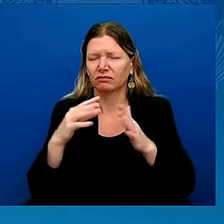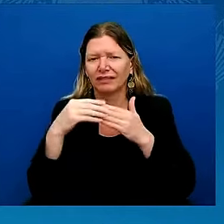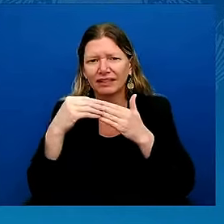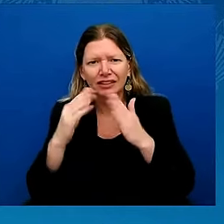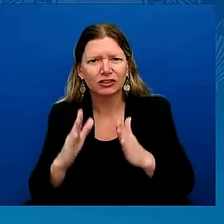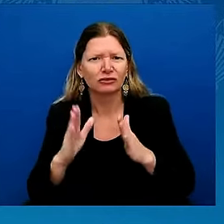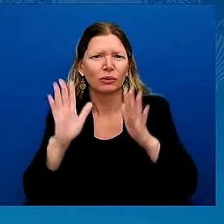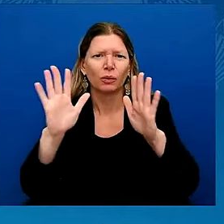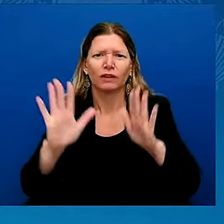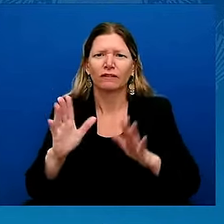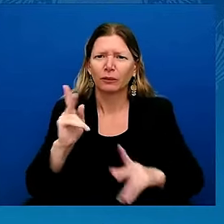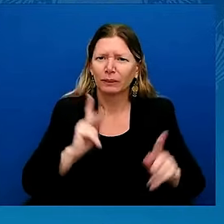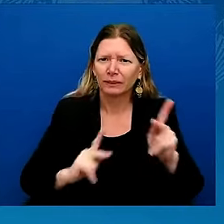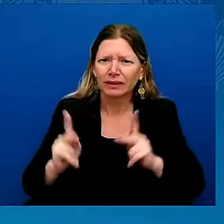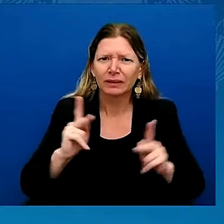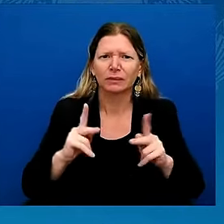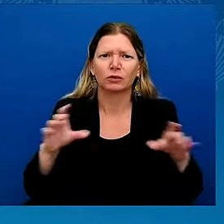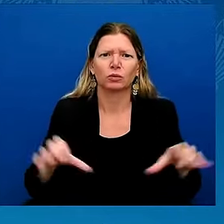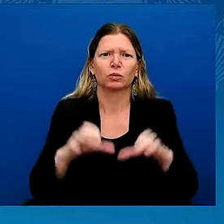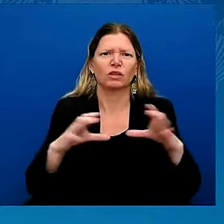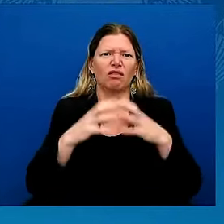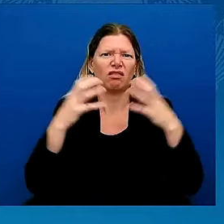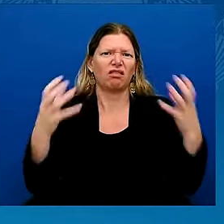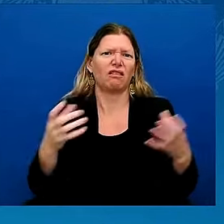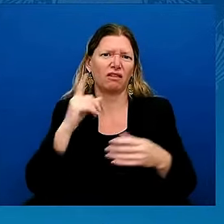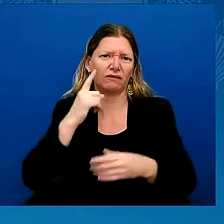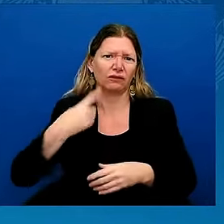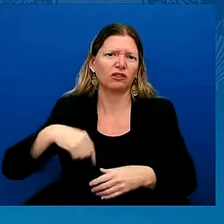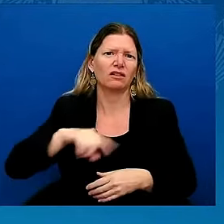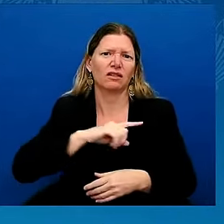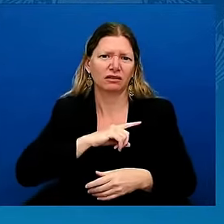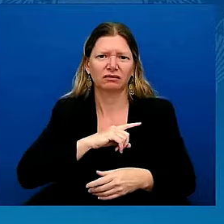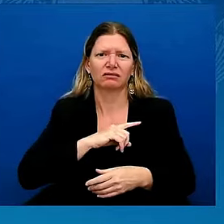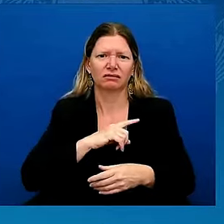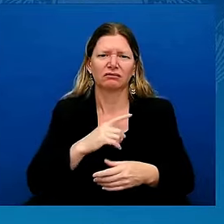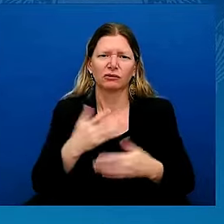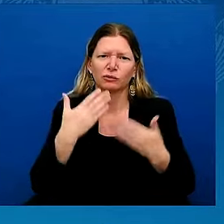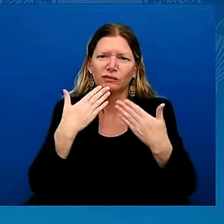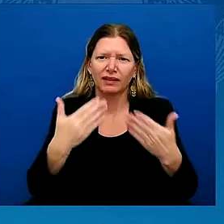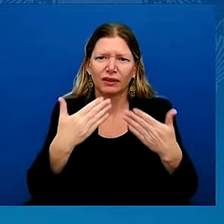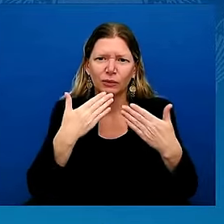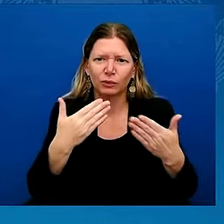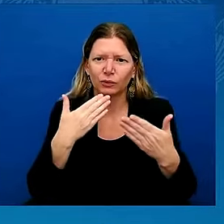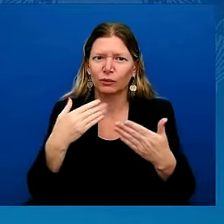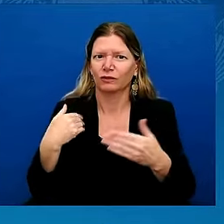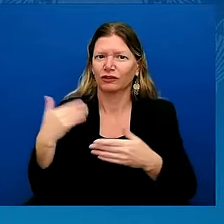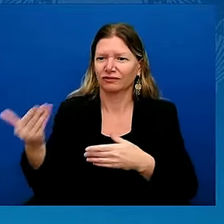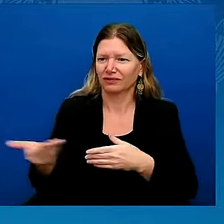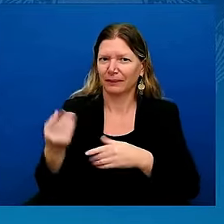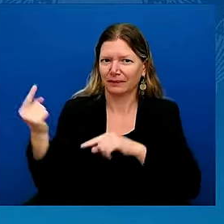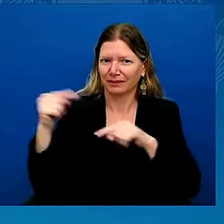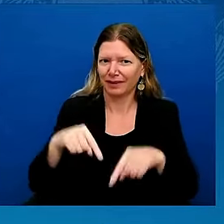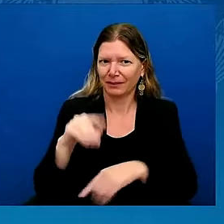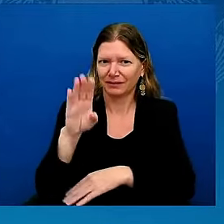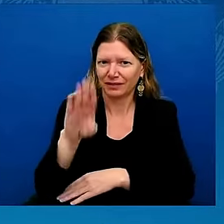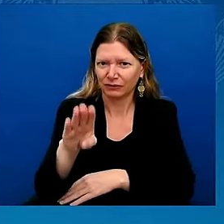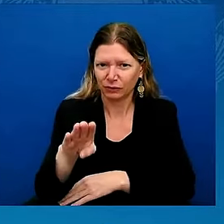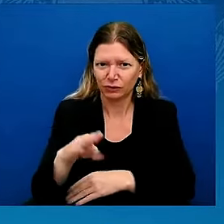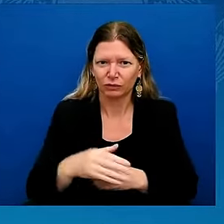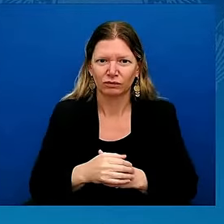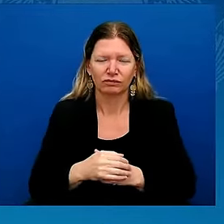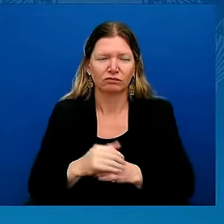So thank you both for your leadership and for hosting me this afternoon. And to all the incredible leaders here, it is an honor to be with you again,